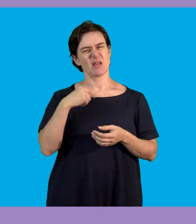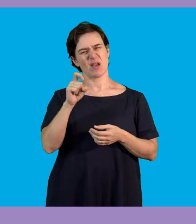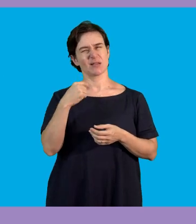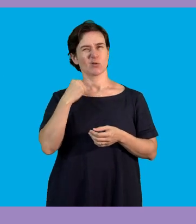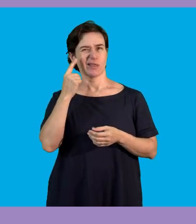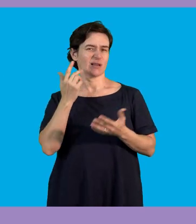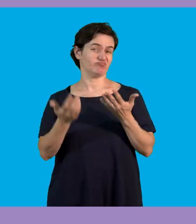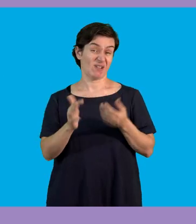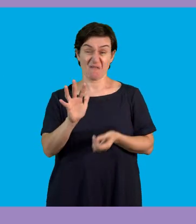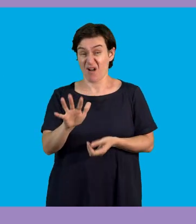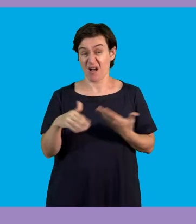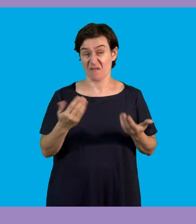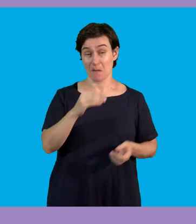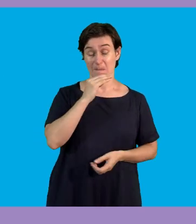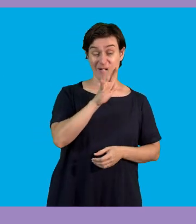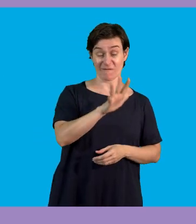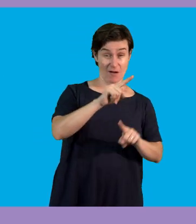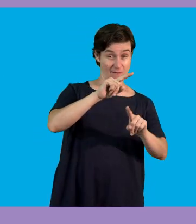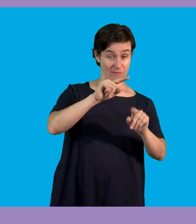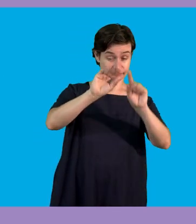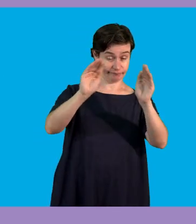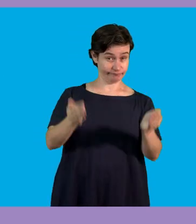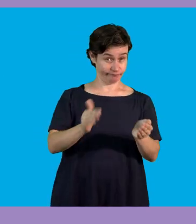say we have 5.